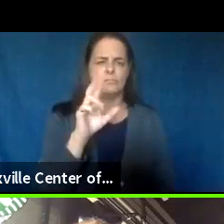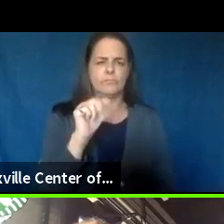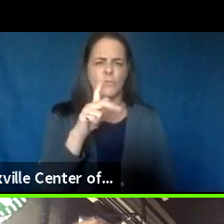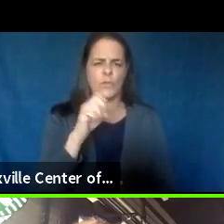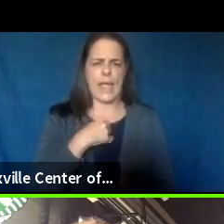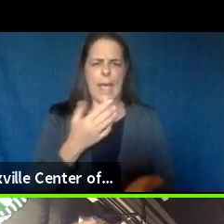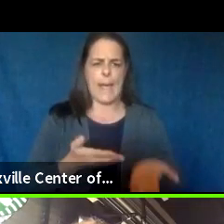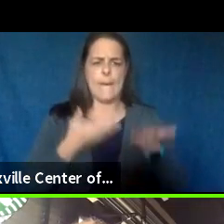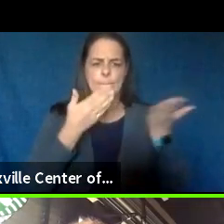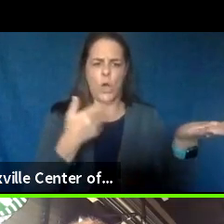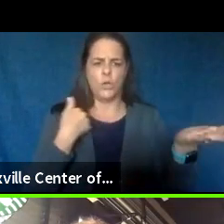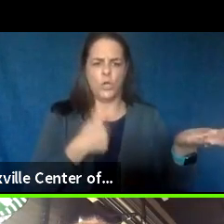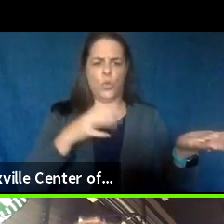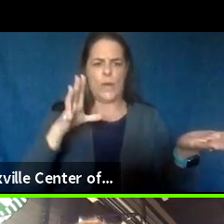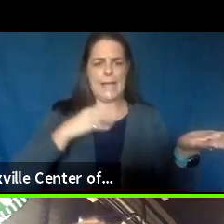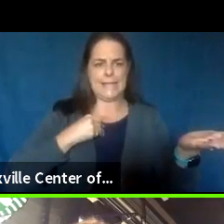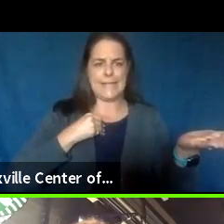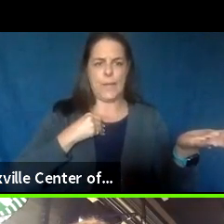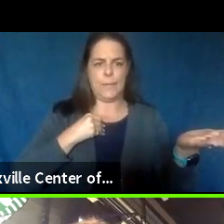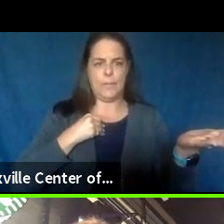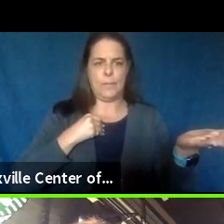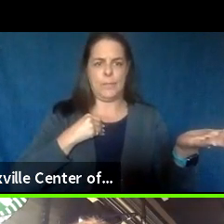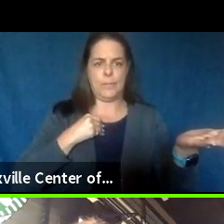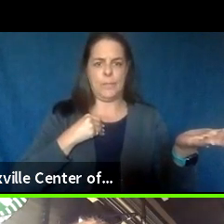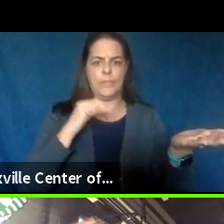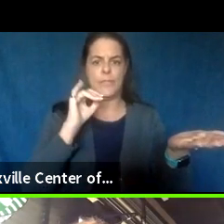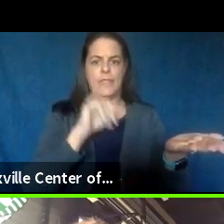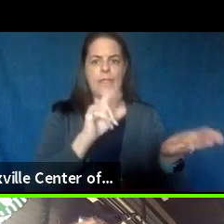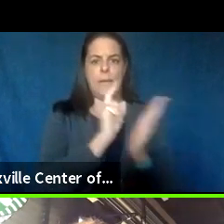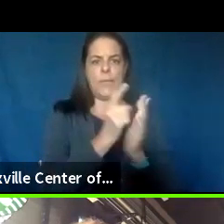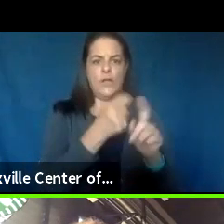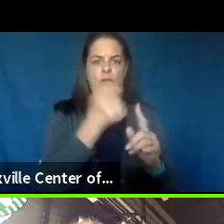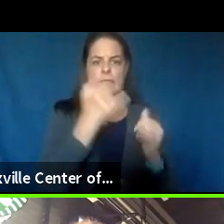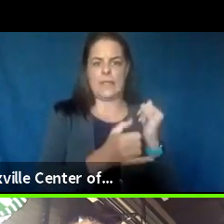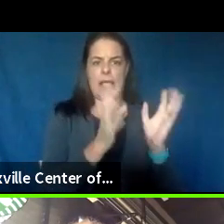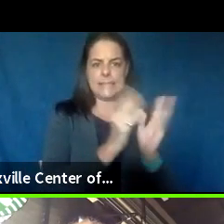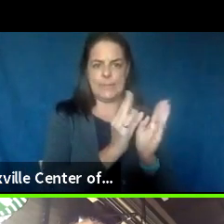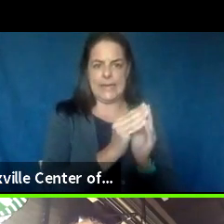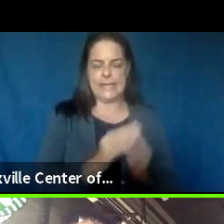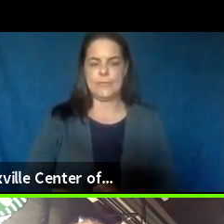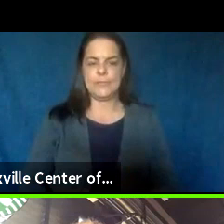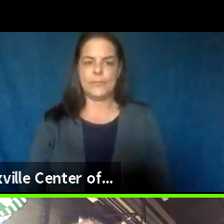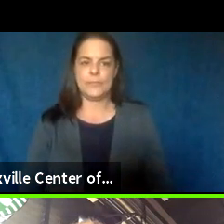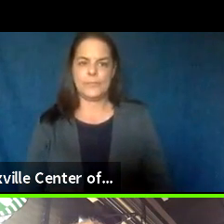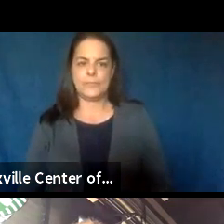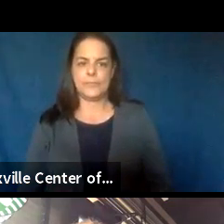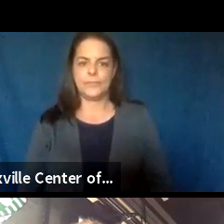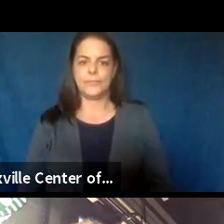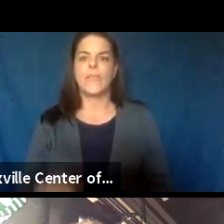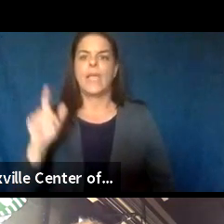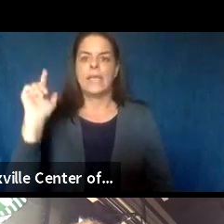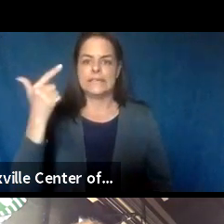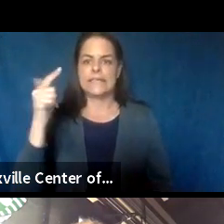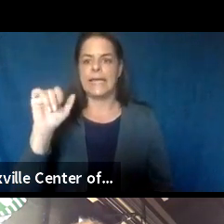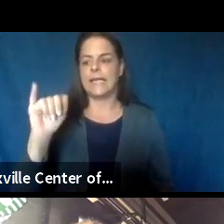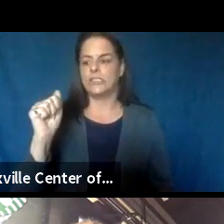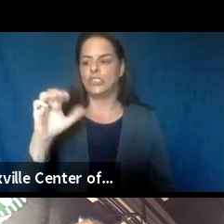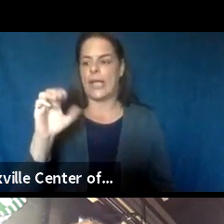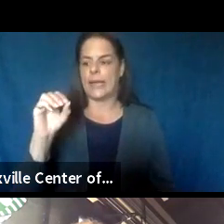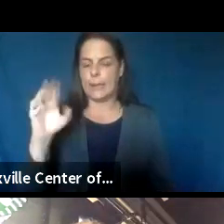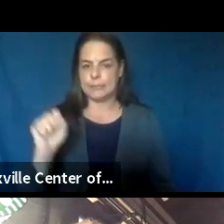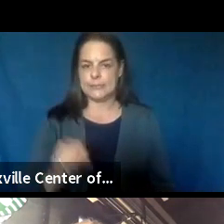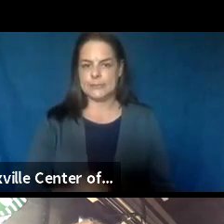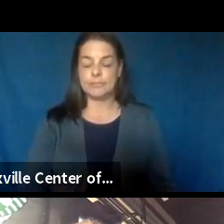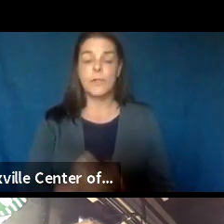accept the minutes from the last meeting. Second. So we have